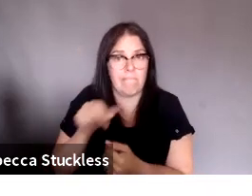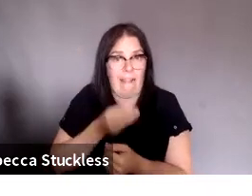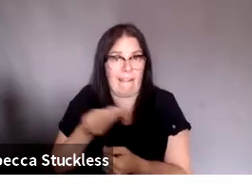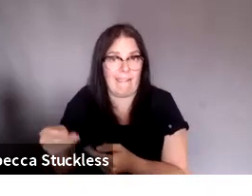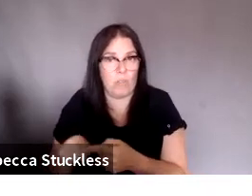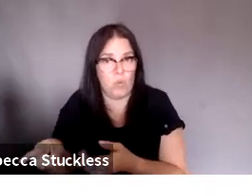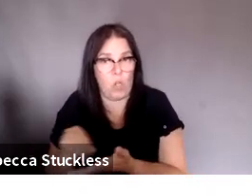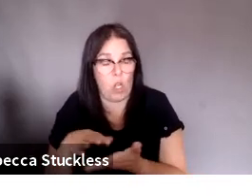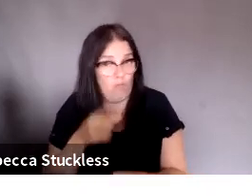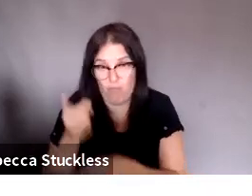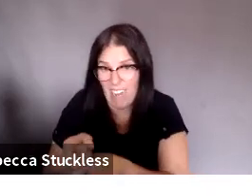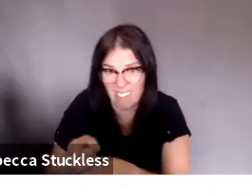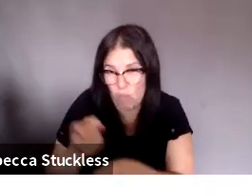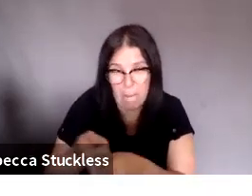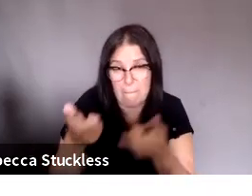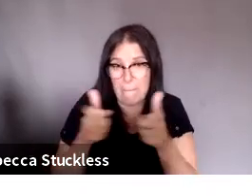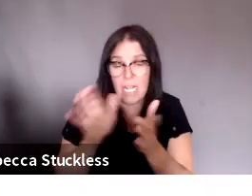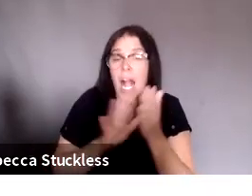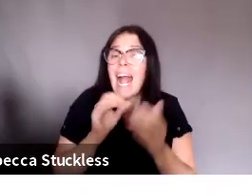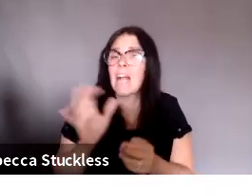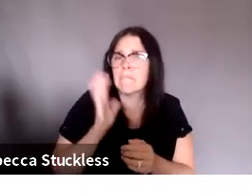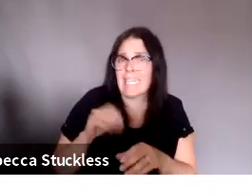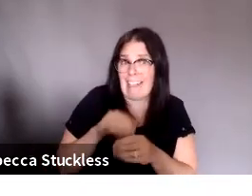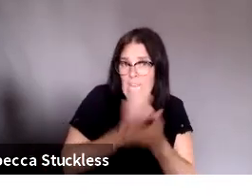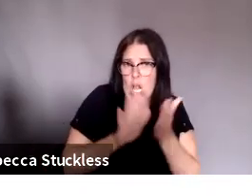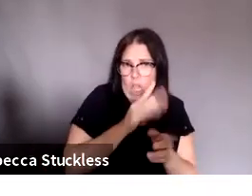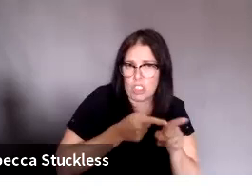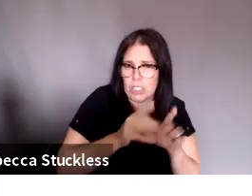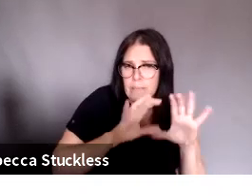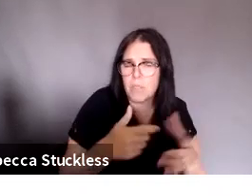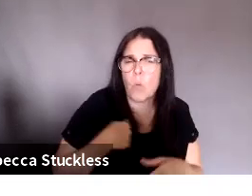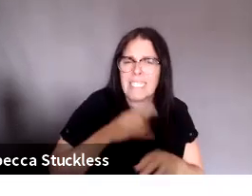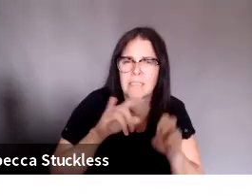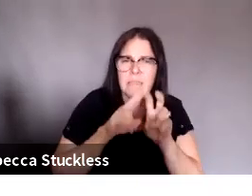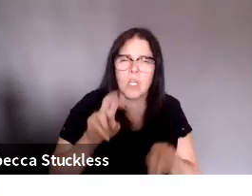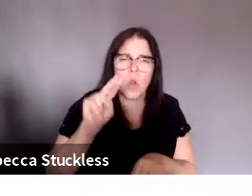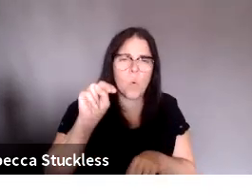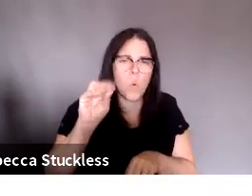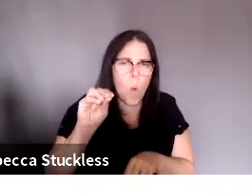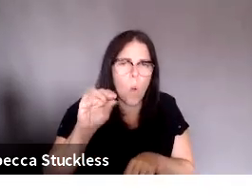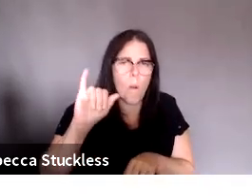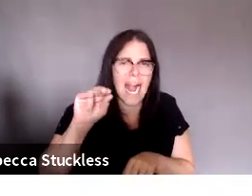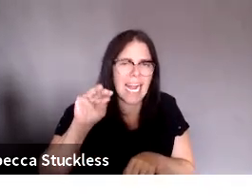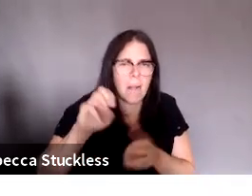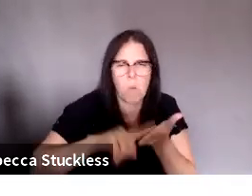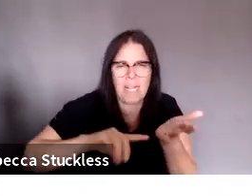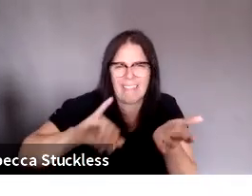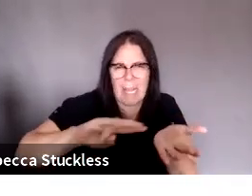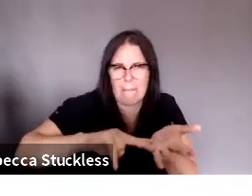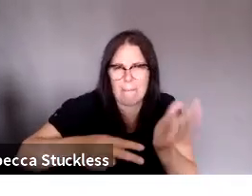And years ago, just in the college sector, we did a bit of an analysis about what does no source of income mean, just because we were kind of interested.